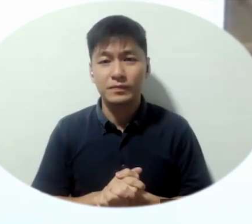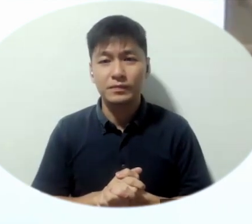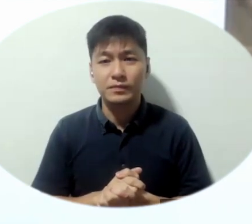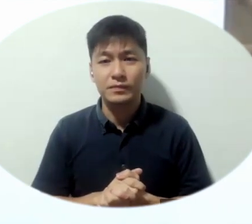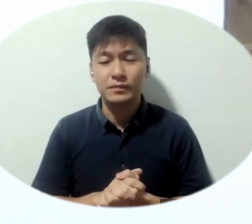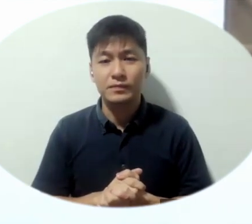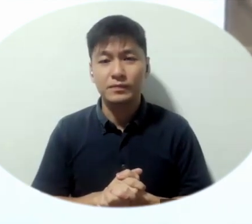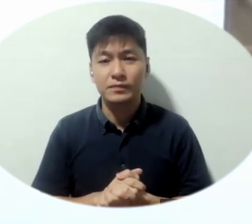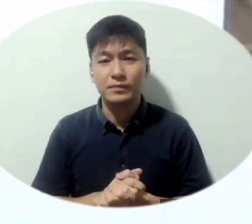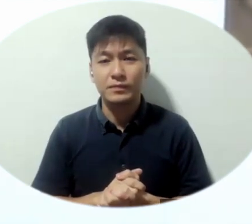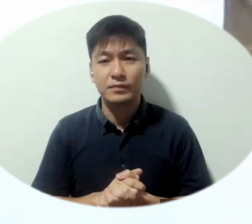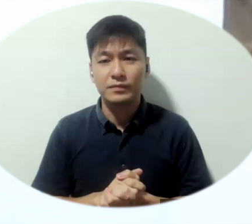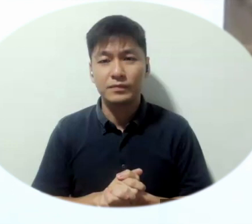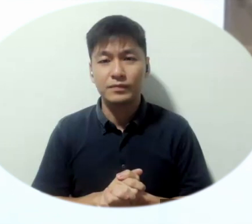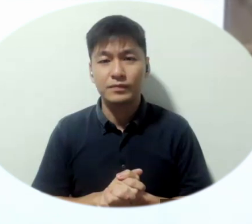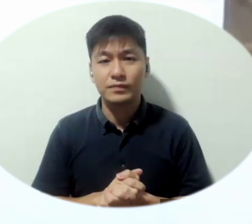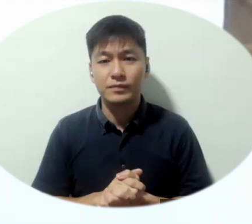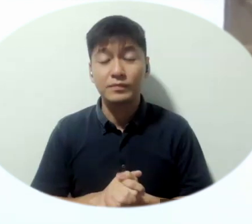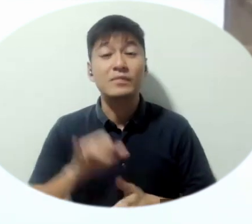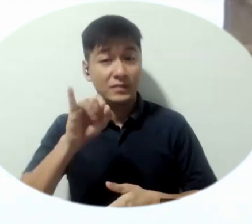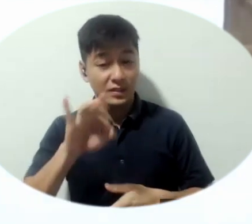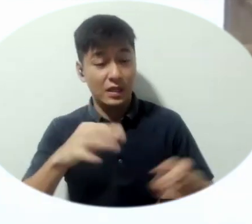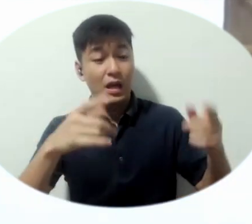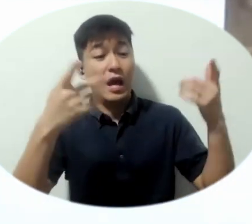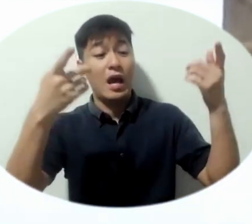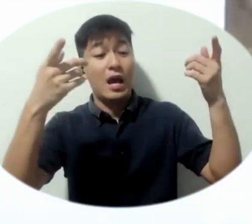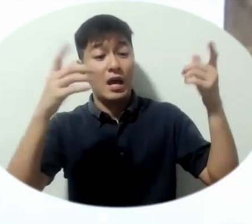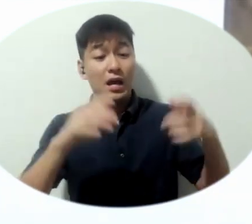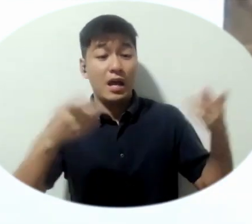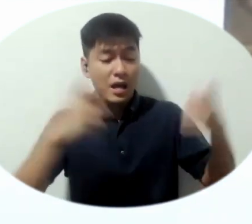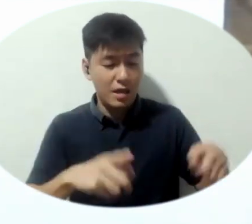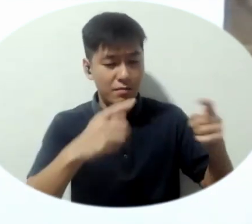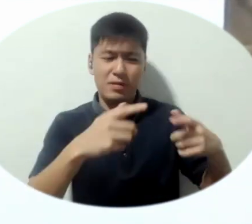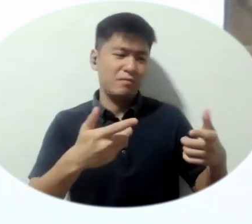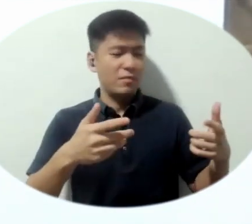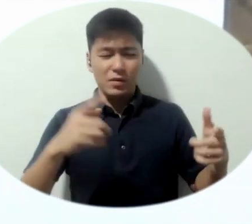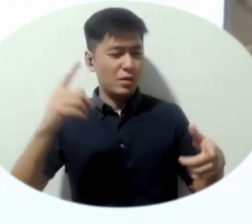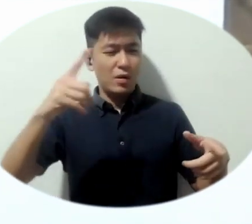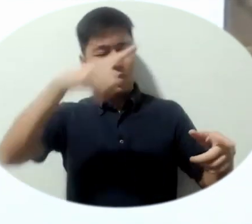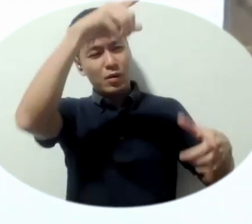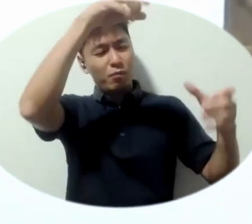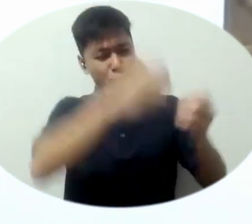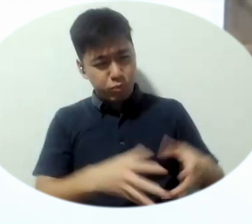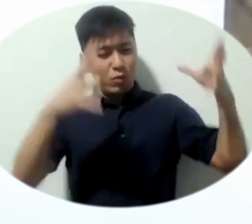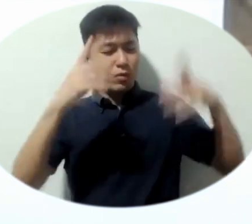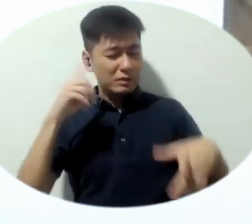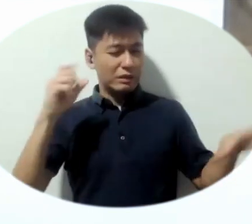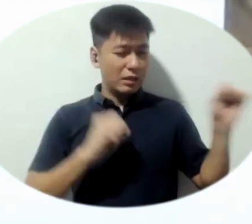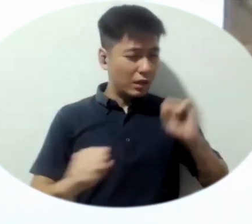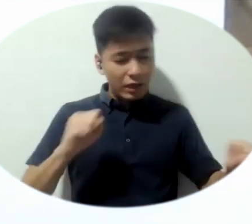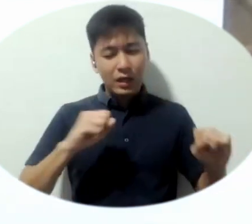initiated from far. So I have choose a nice warm room where the walls were really